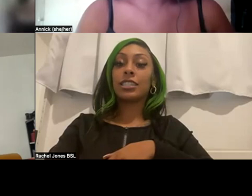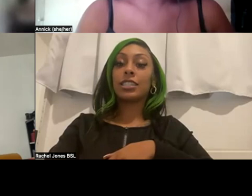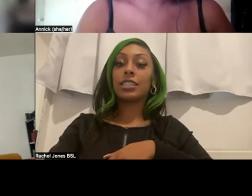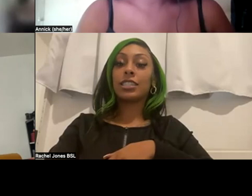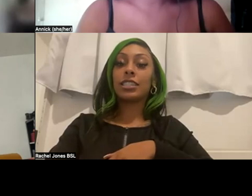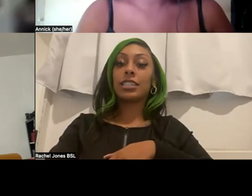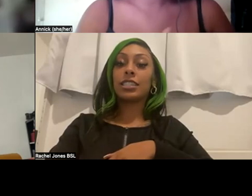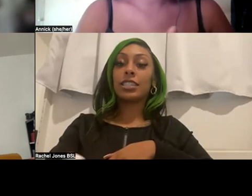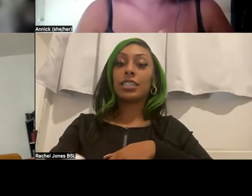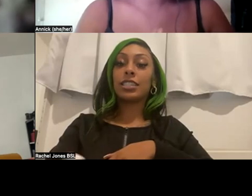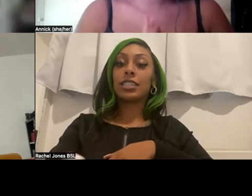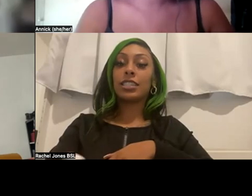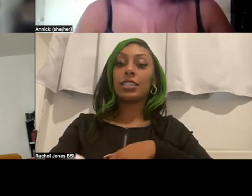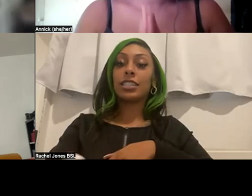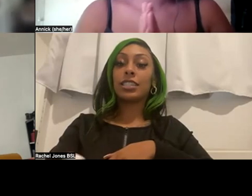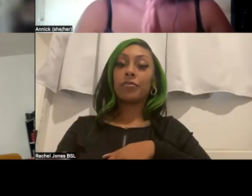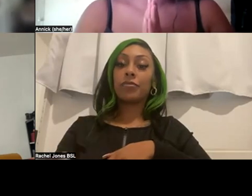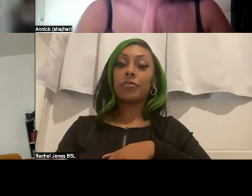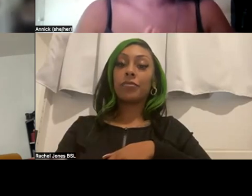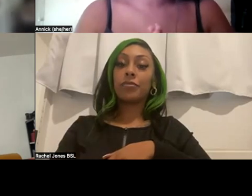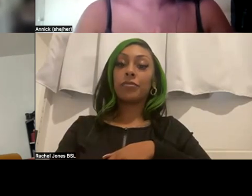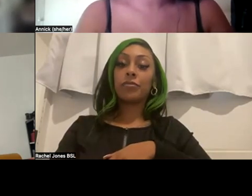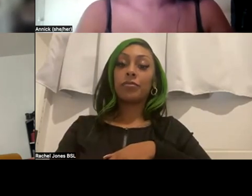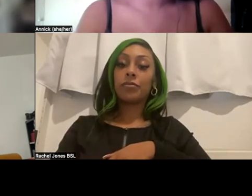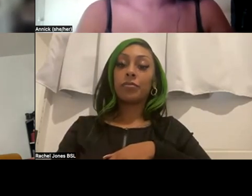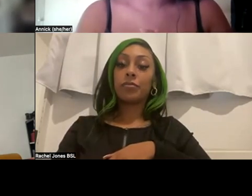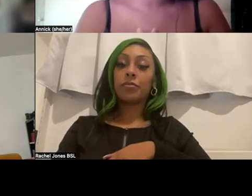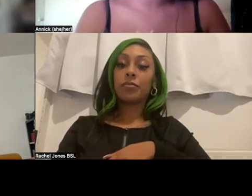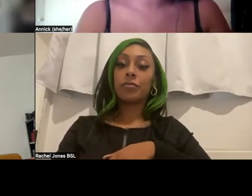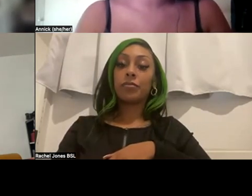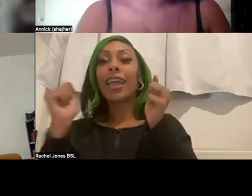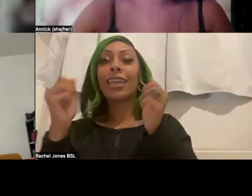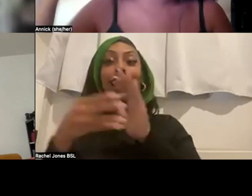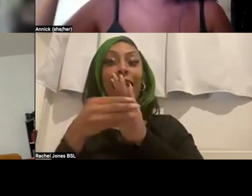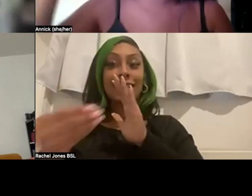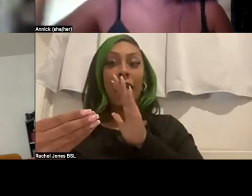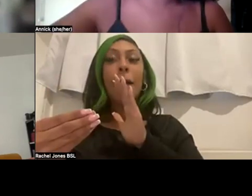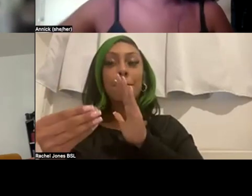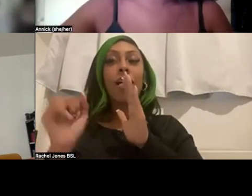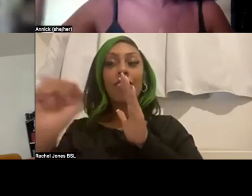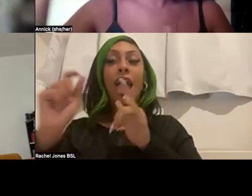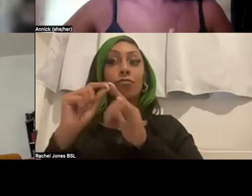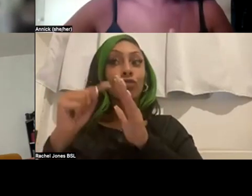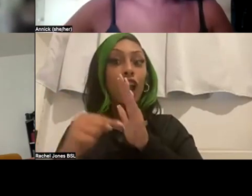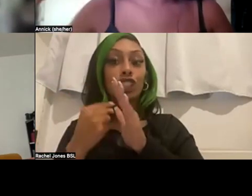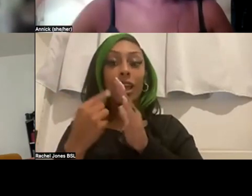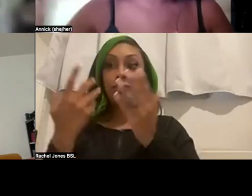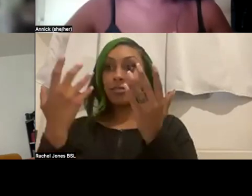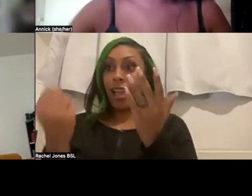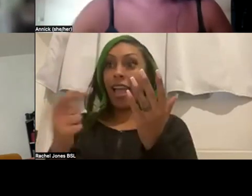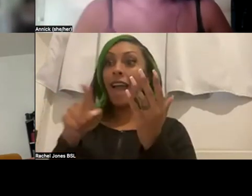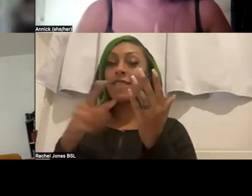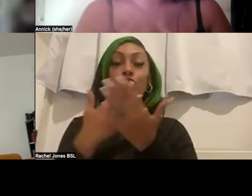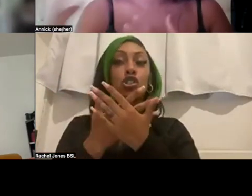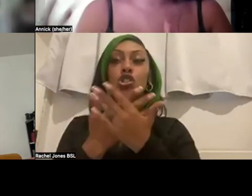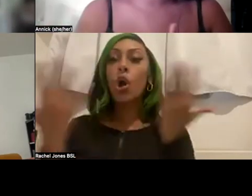finish on saying that Sheikh is an example that a truly youth-led project exists. It's not this thing that so many charities